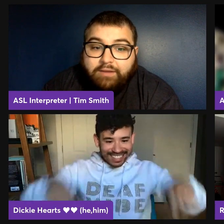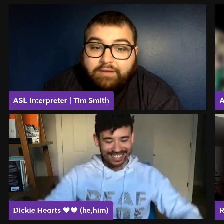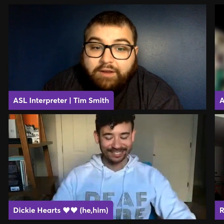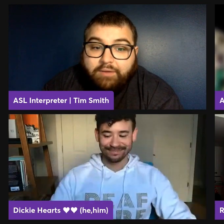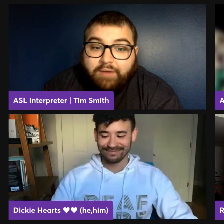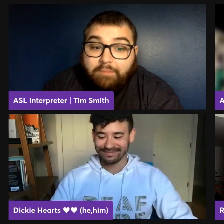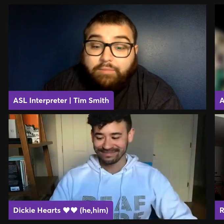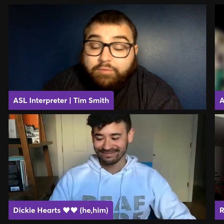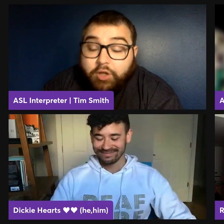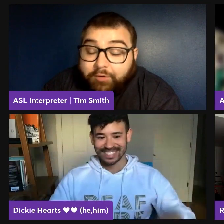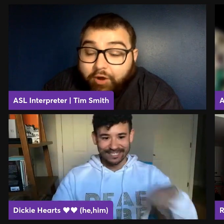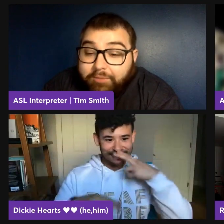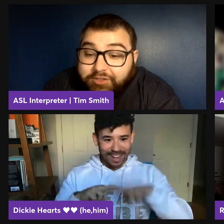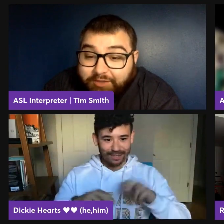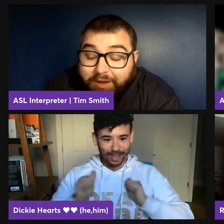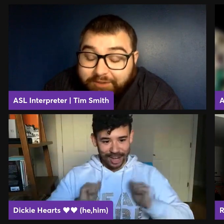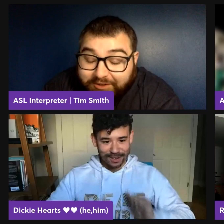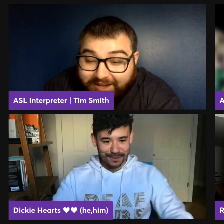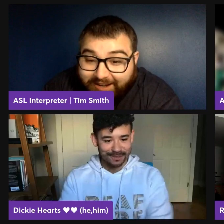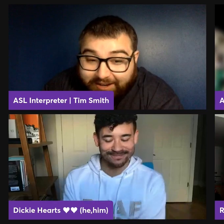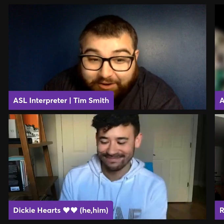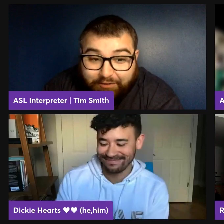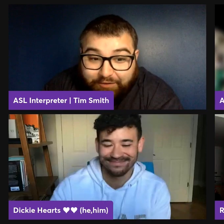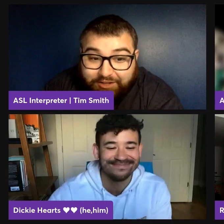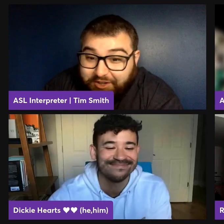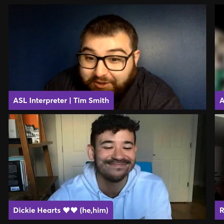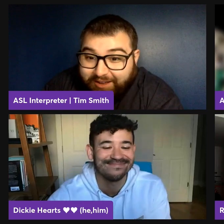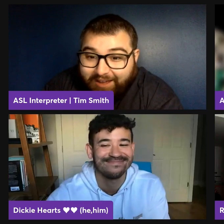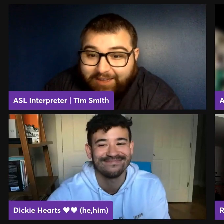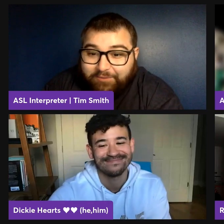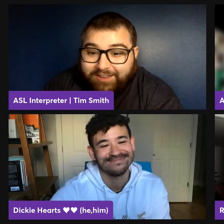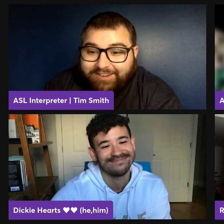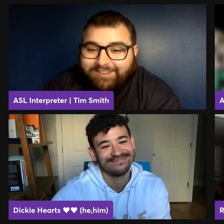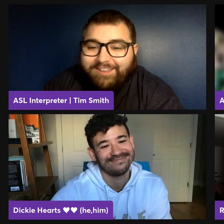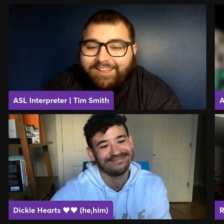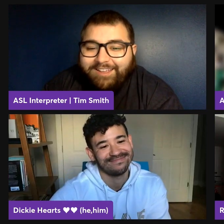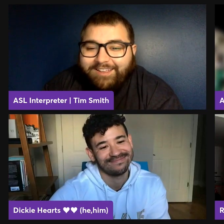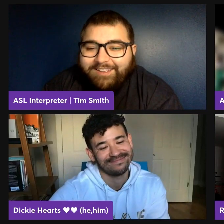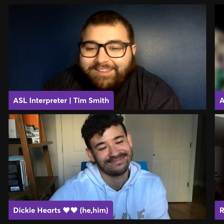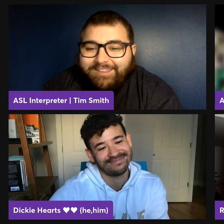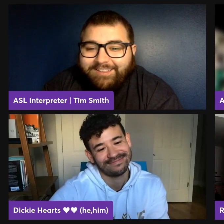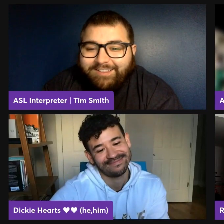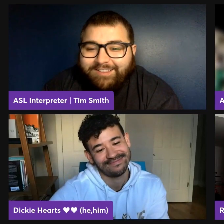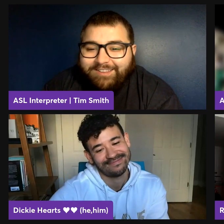I mean, you know, don't get me wrong. That's why I'm so excited and grateful for the show. Like, I can't wait.